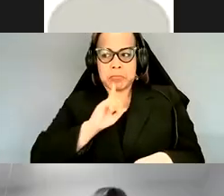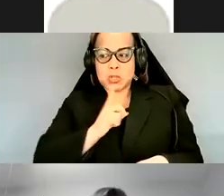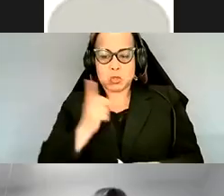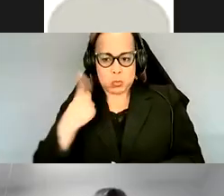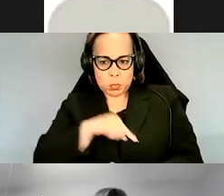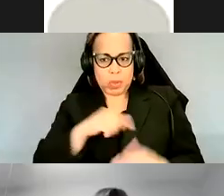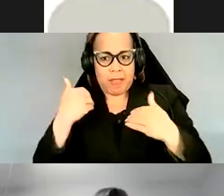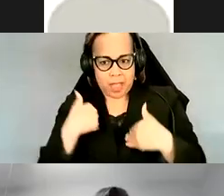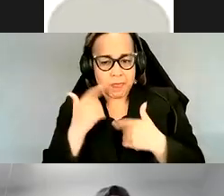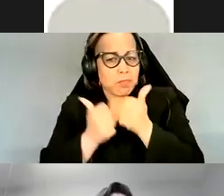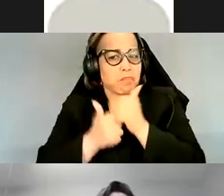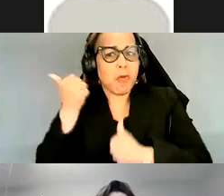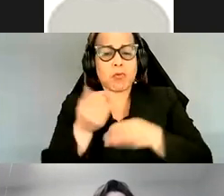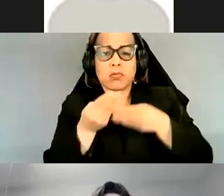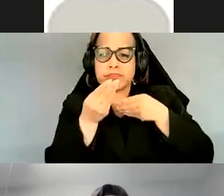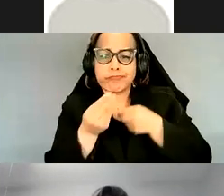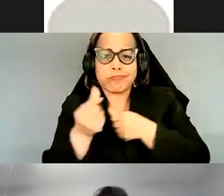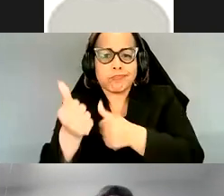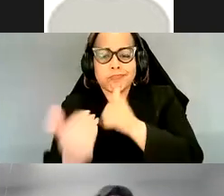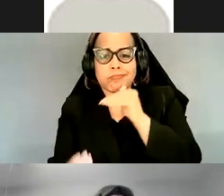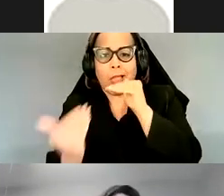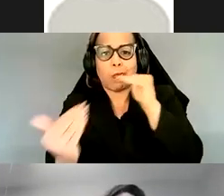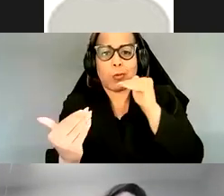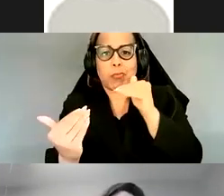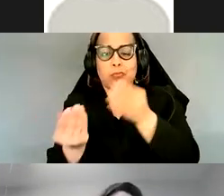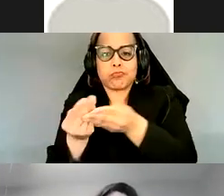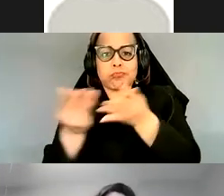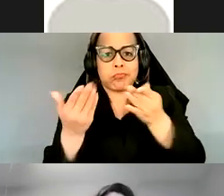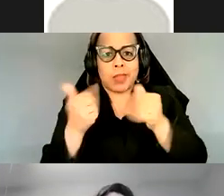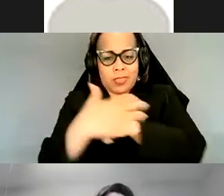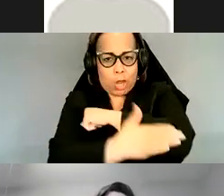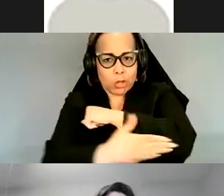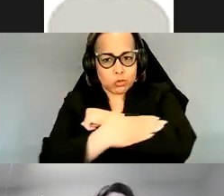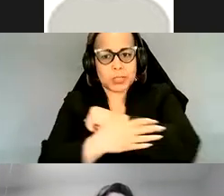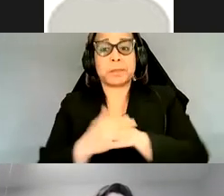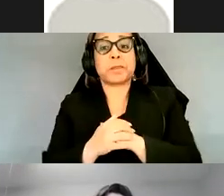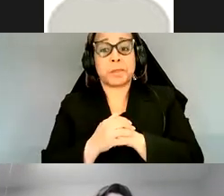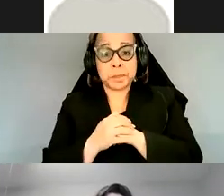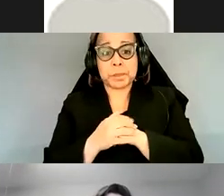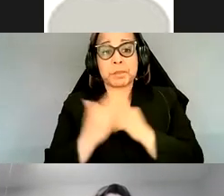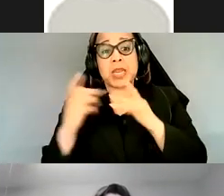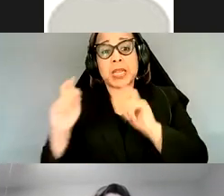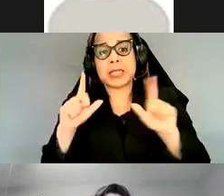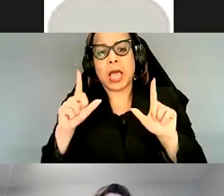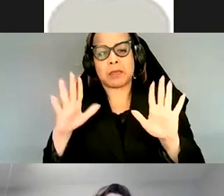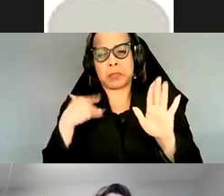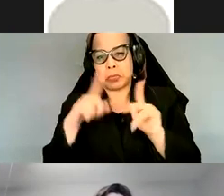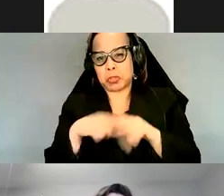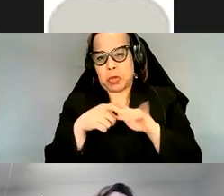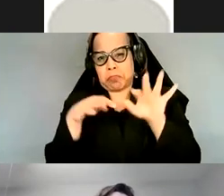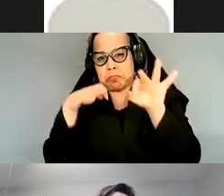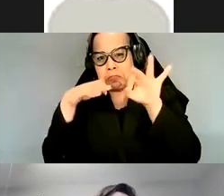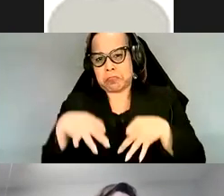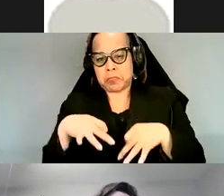do have the most efficient and most equitable distribution in the country. If we go to the next slide, I just want to start by talking